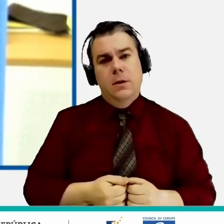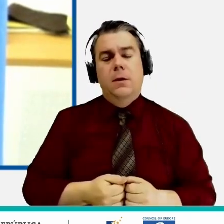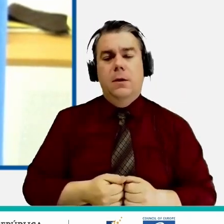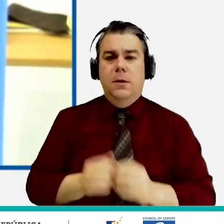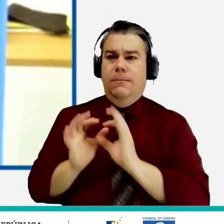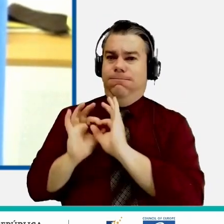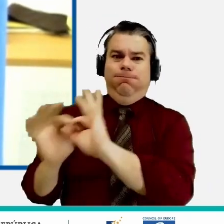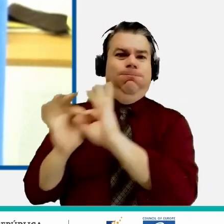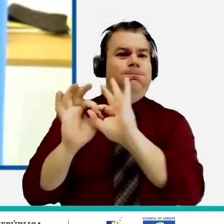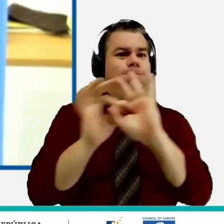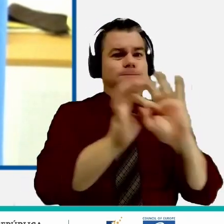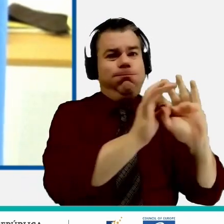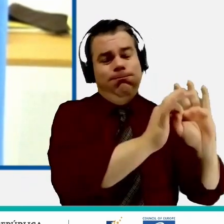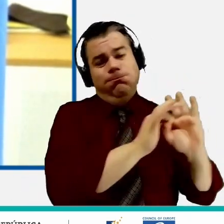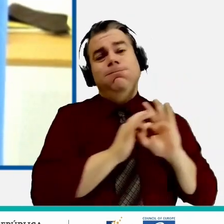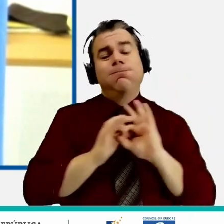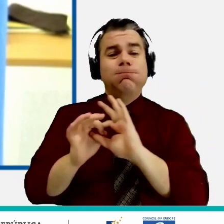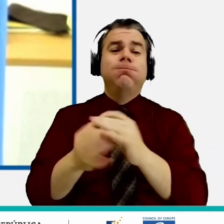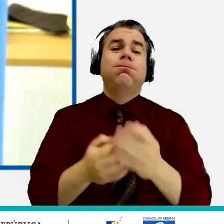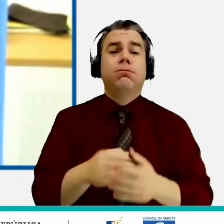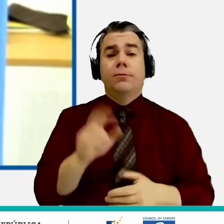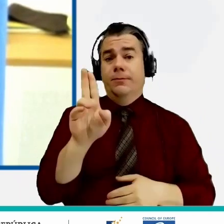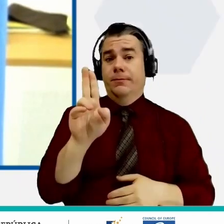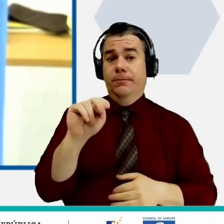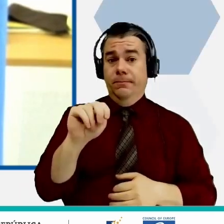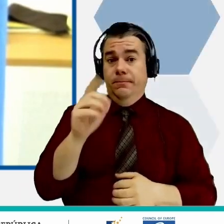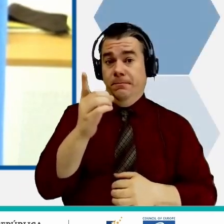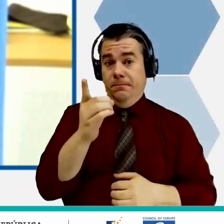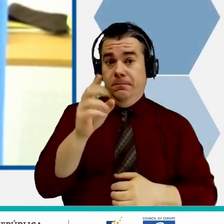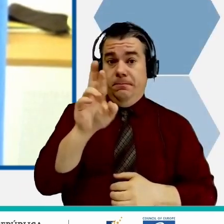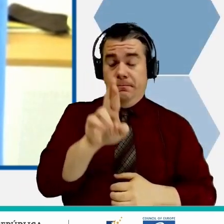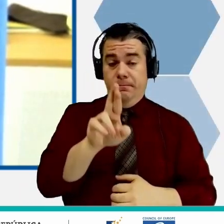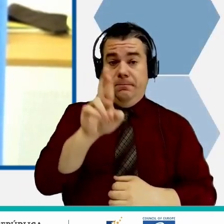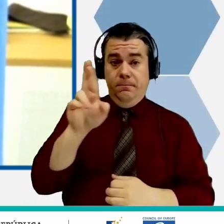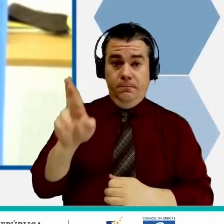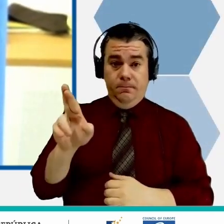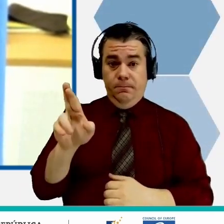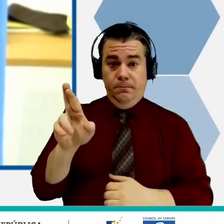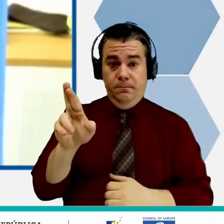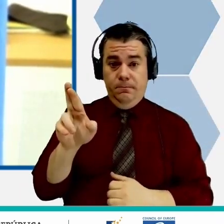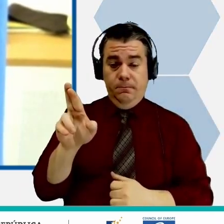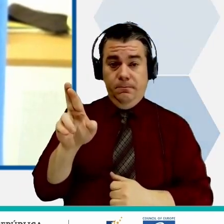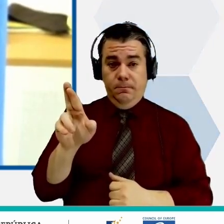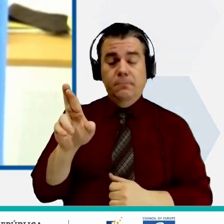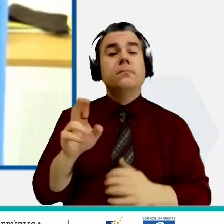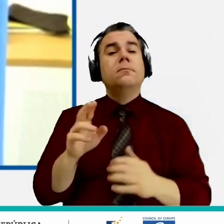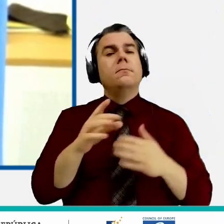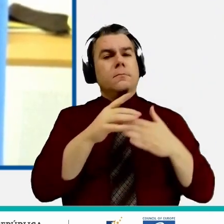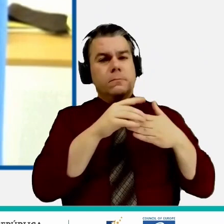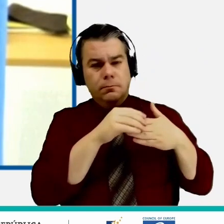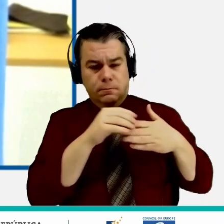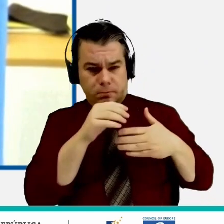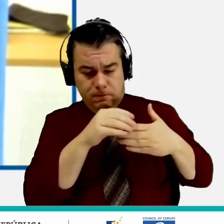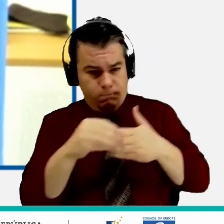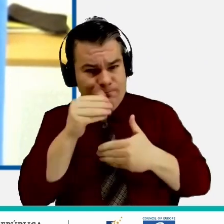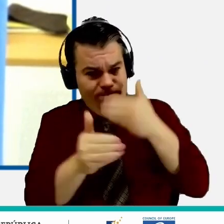to bring to your attention the UN DRR Words into Action guidelines. We as UNECE